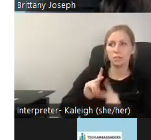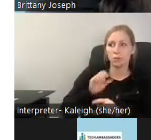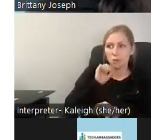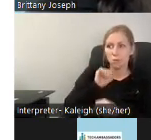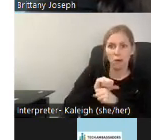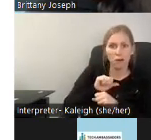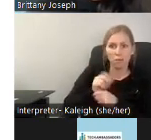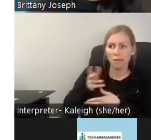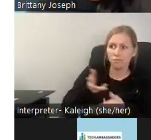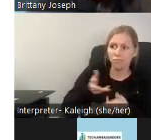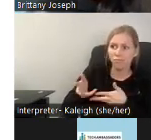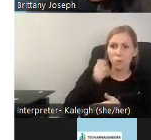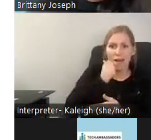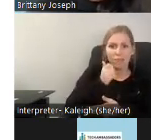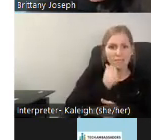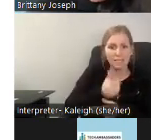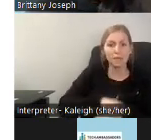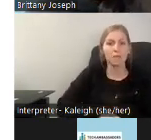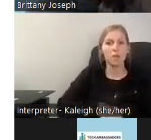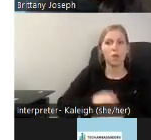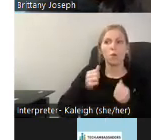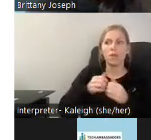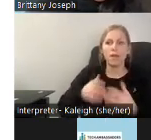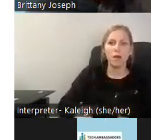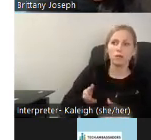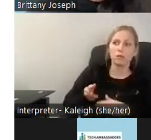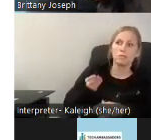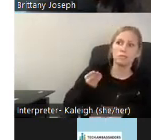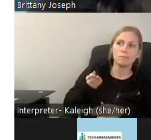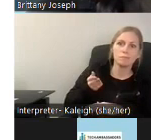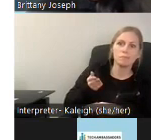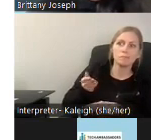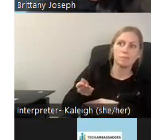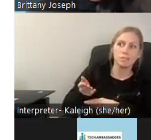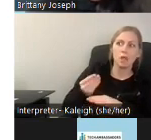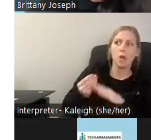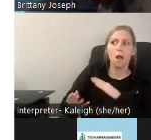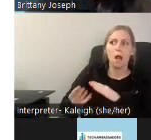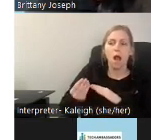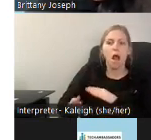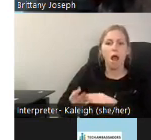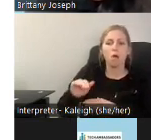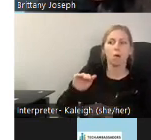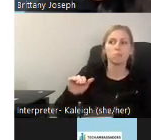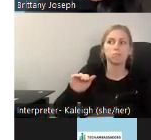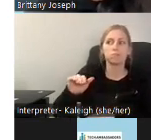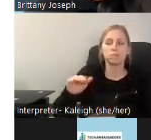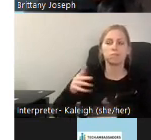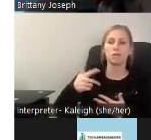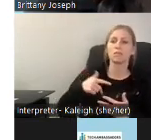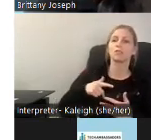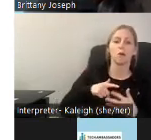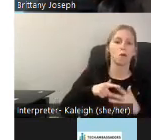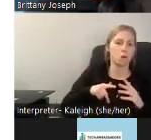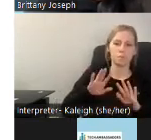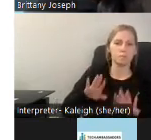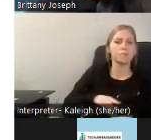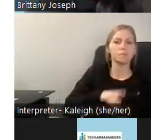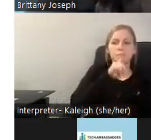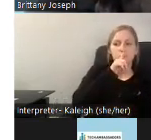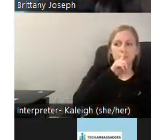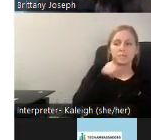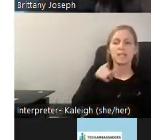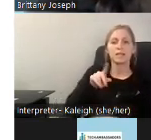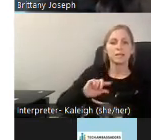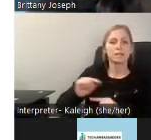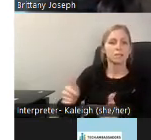without having to constantly prompt them in verbal ways. This allows them to have more responsibility over their